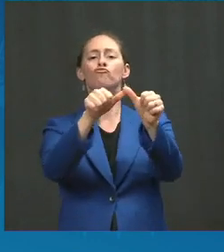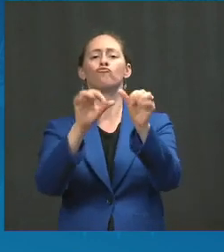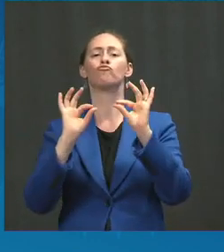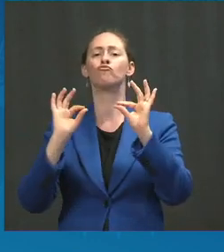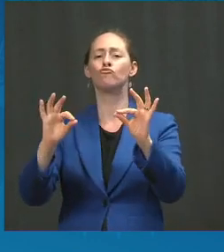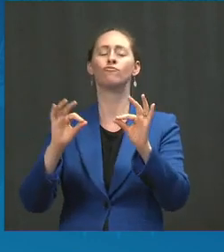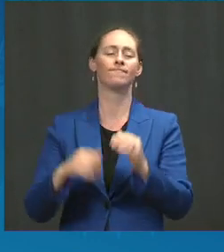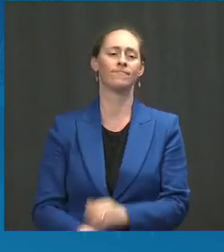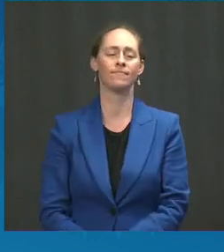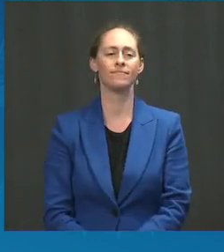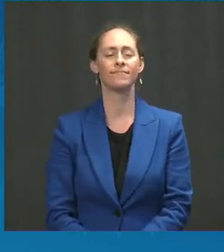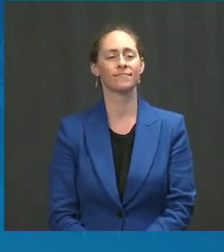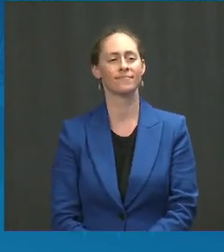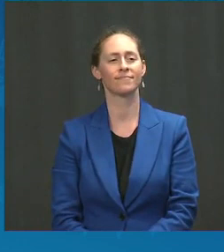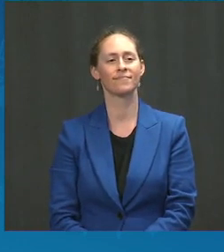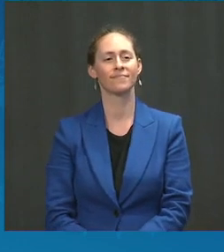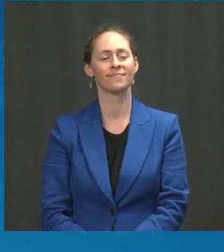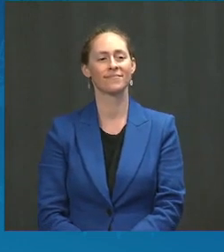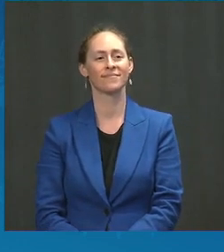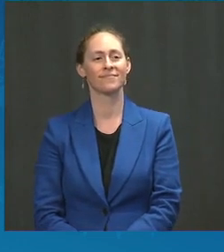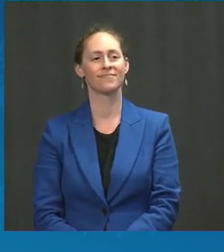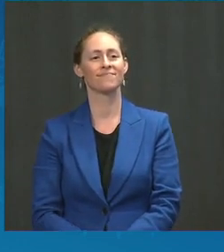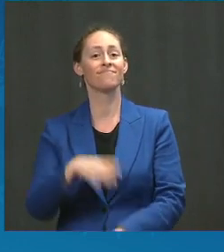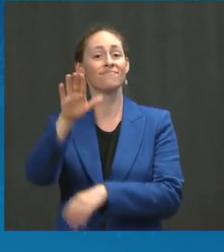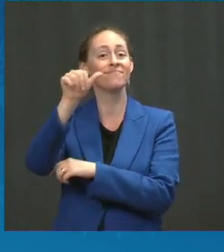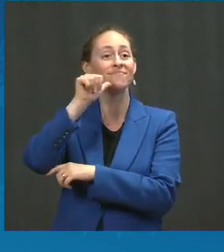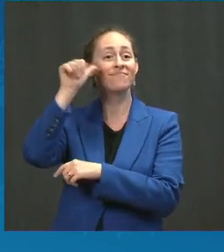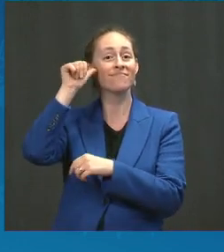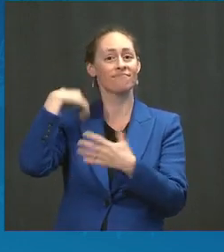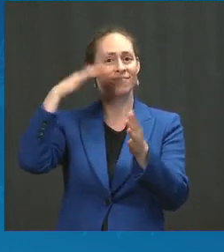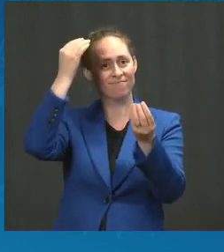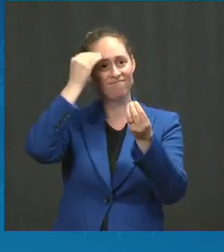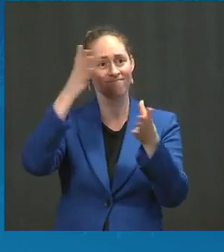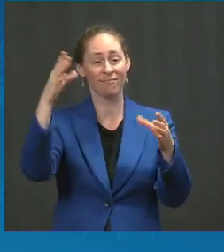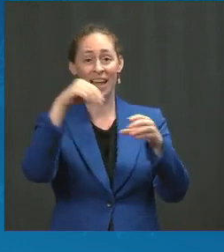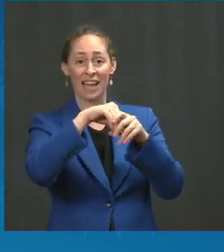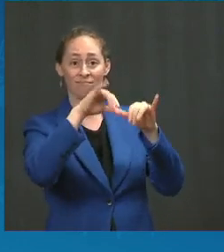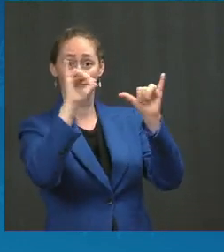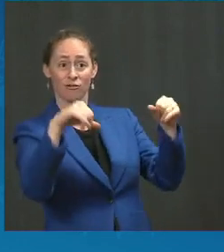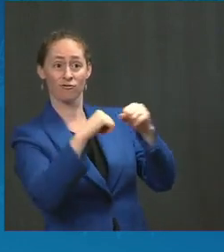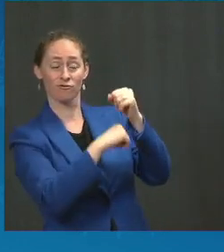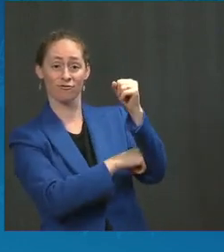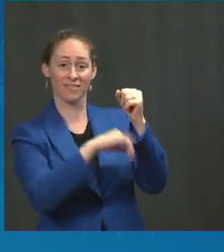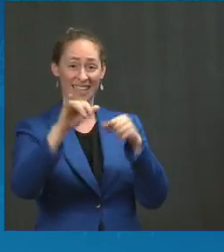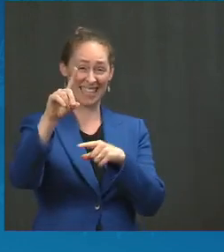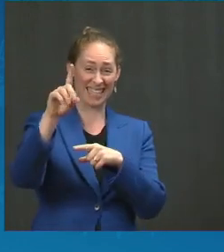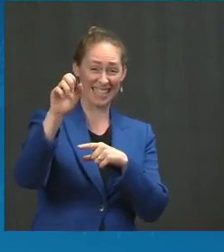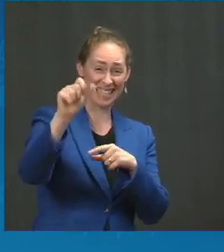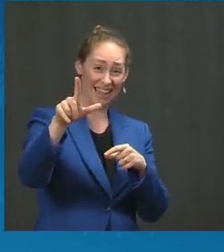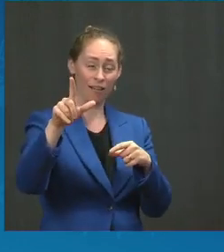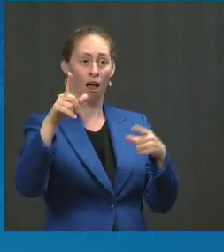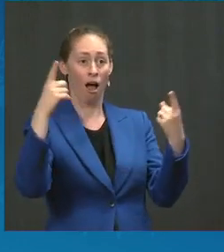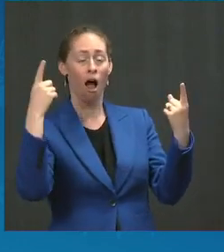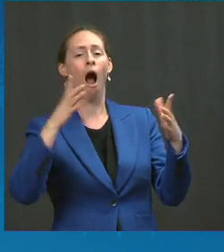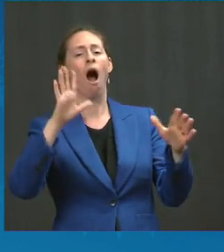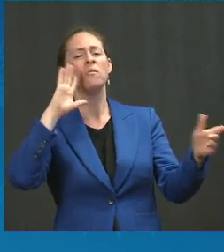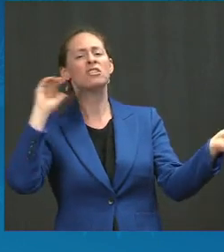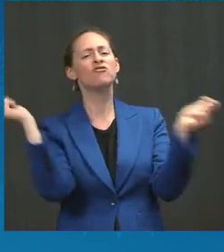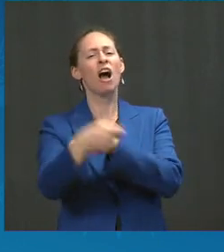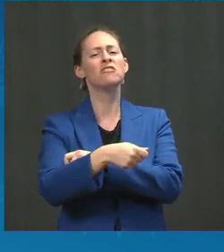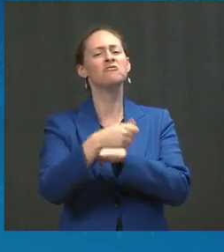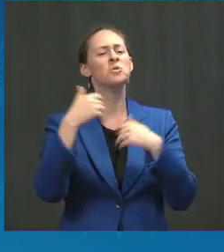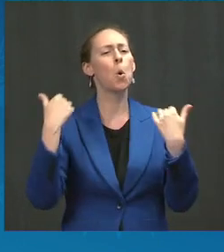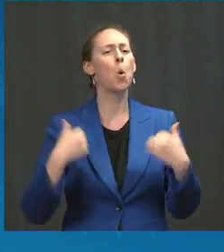announced yesterday will be a game changer, providing unprecedented investments in infrastructure and enhancing our global